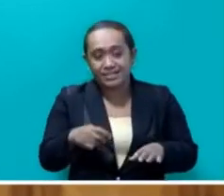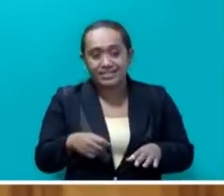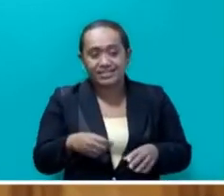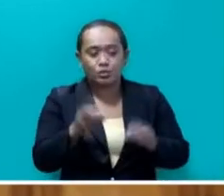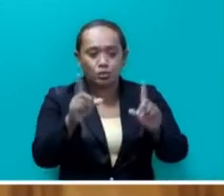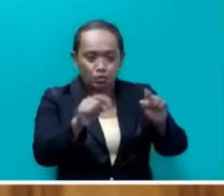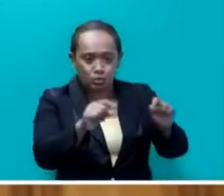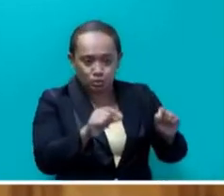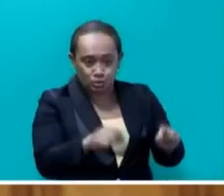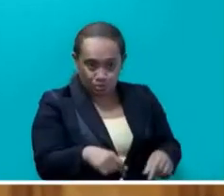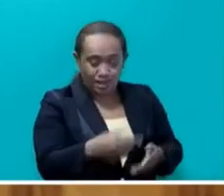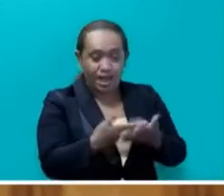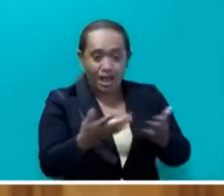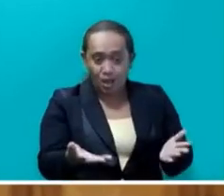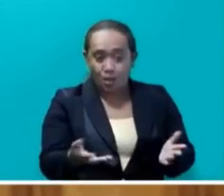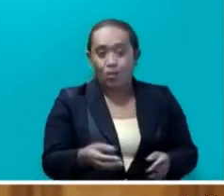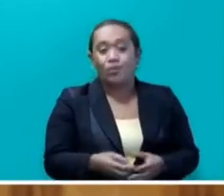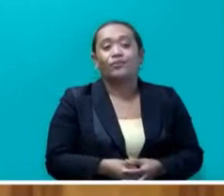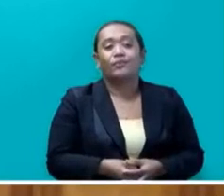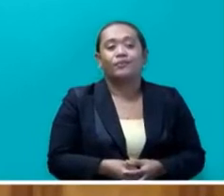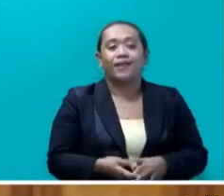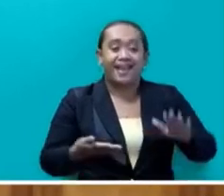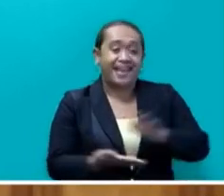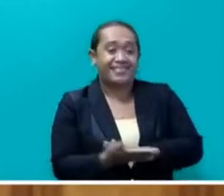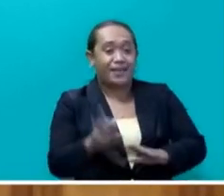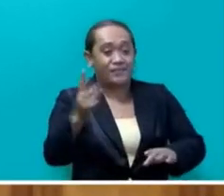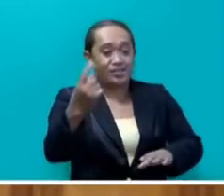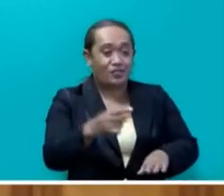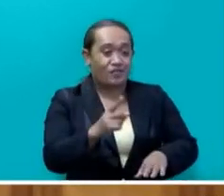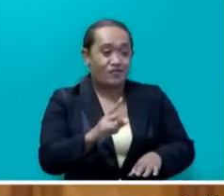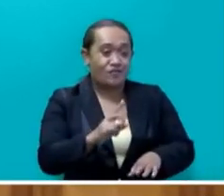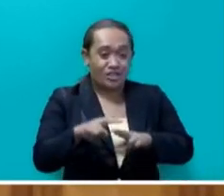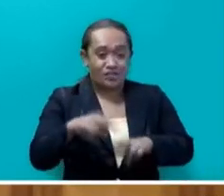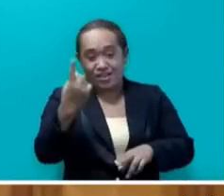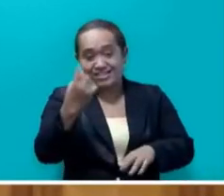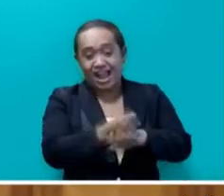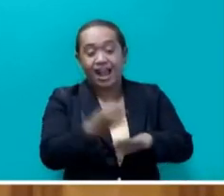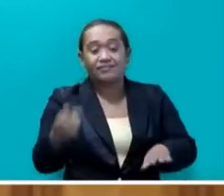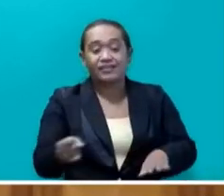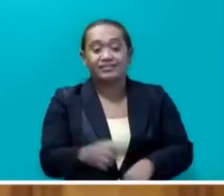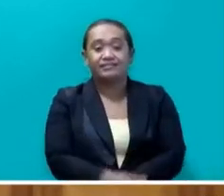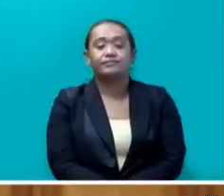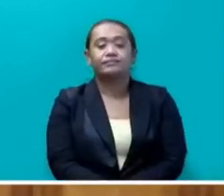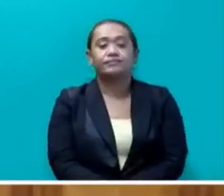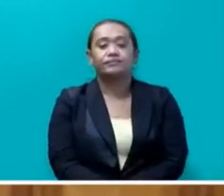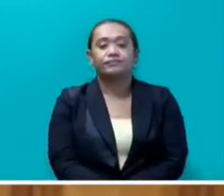operates under the way Fiji First is going about things.